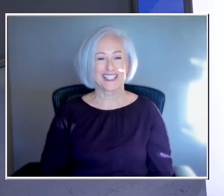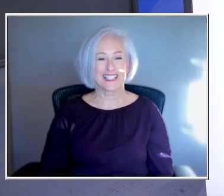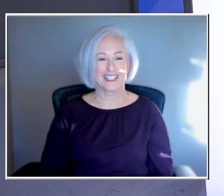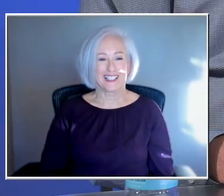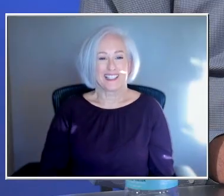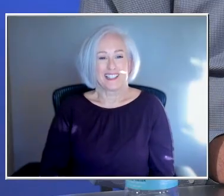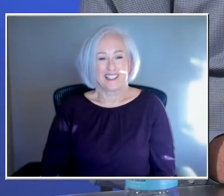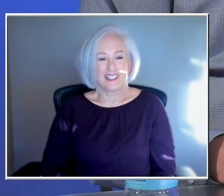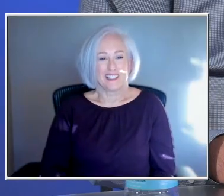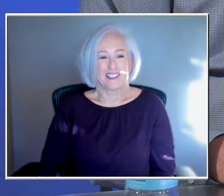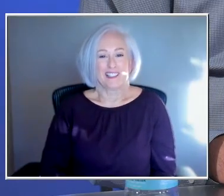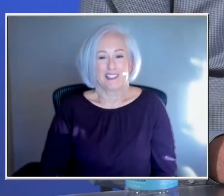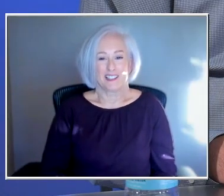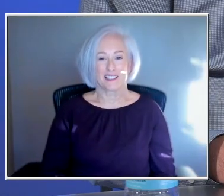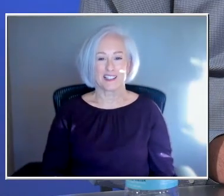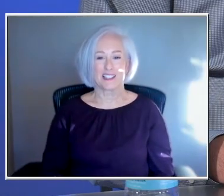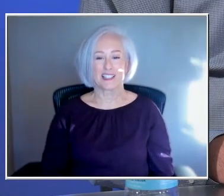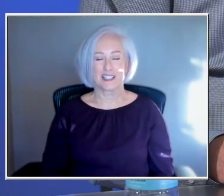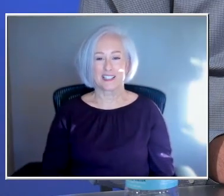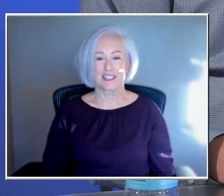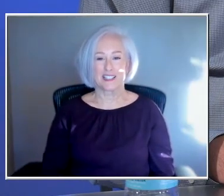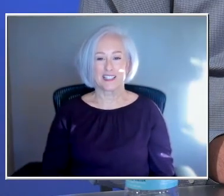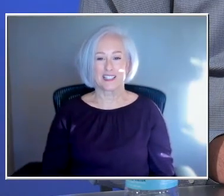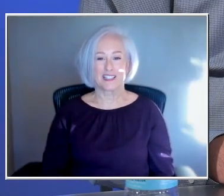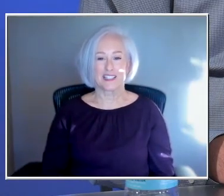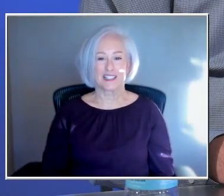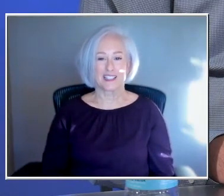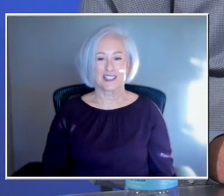You mean the